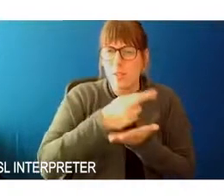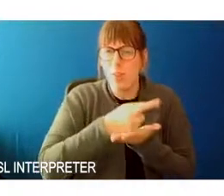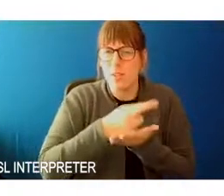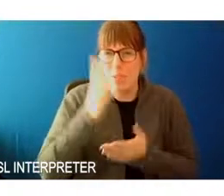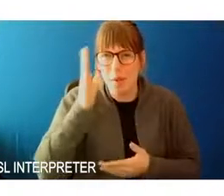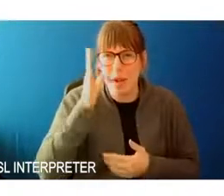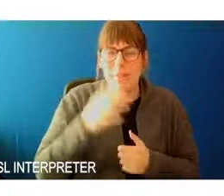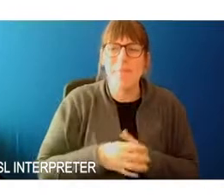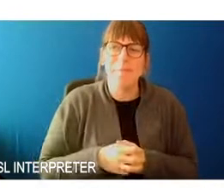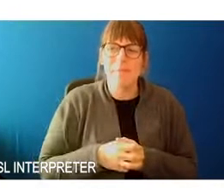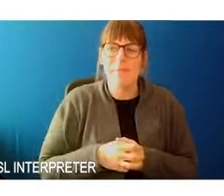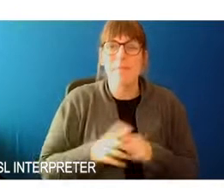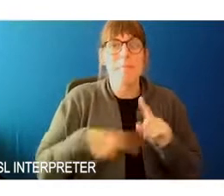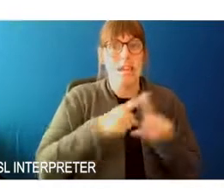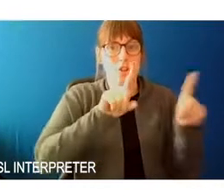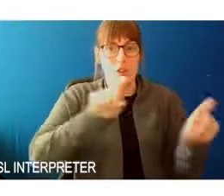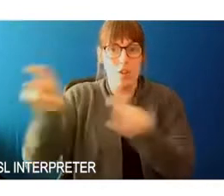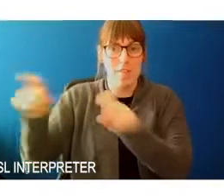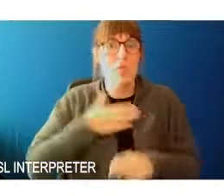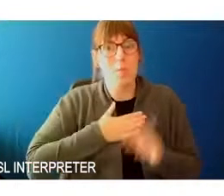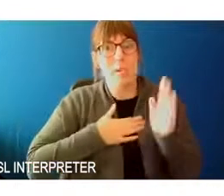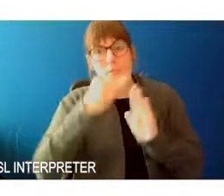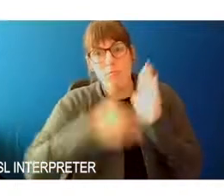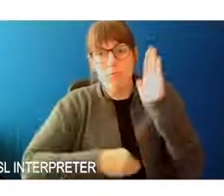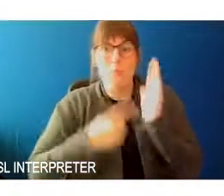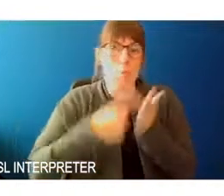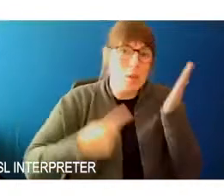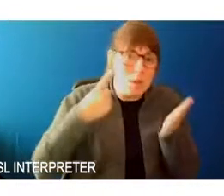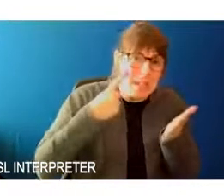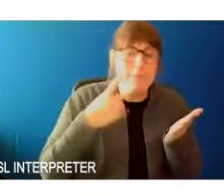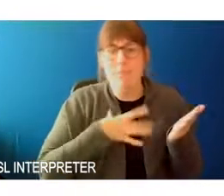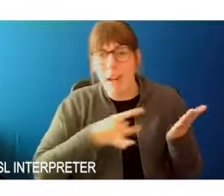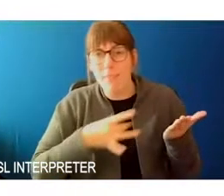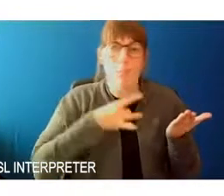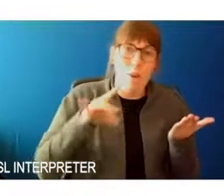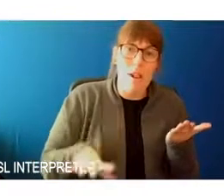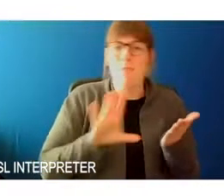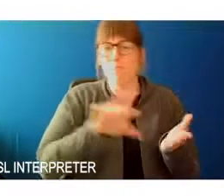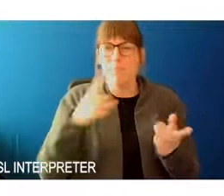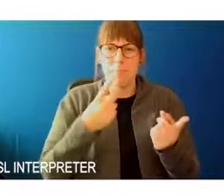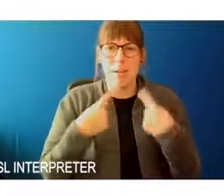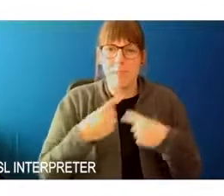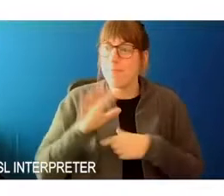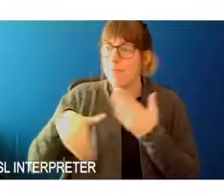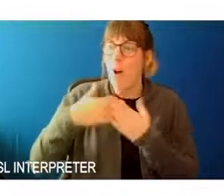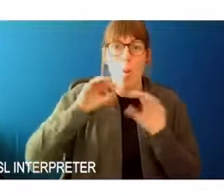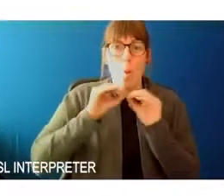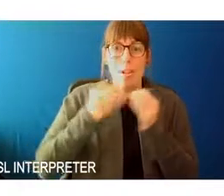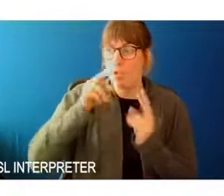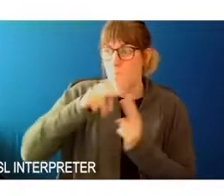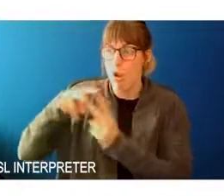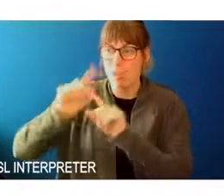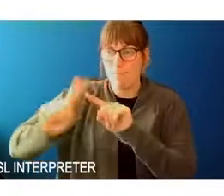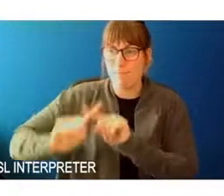of hours, receive some resources for us and a survey as well. Please let us know what you think and what your responses to this